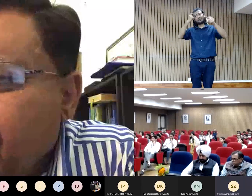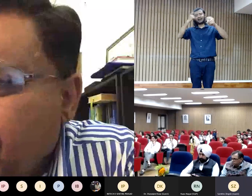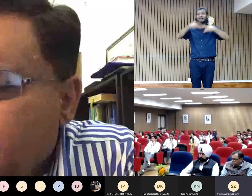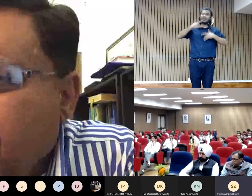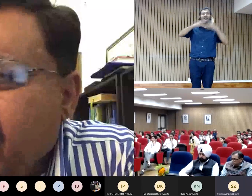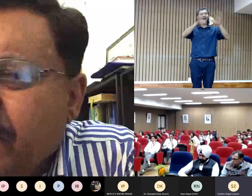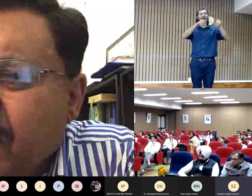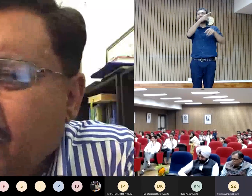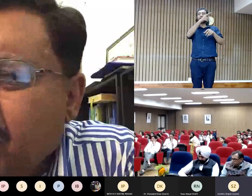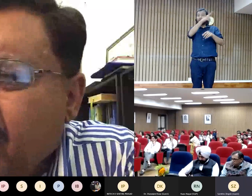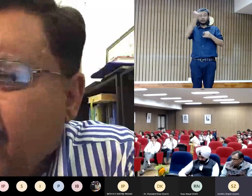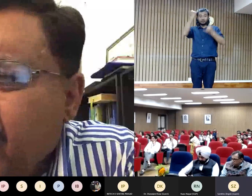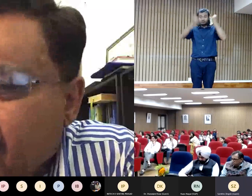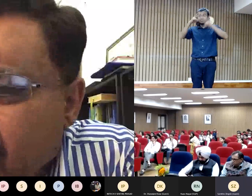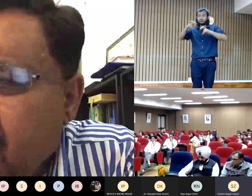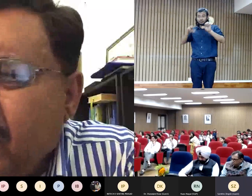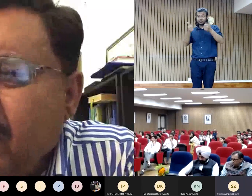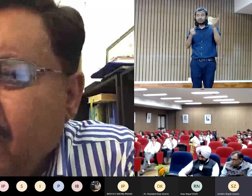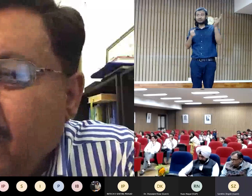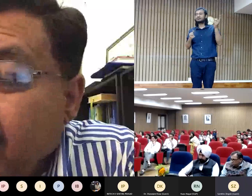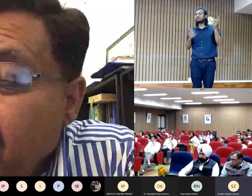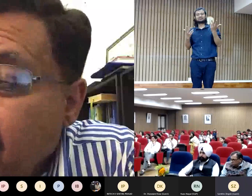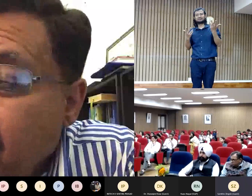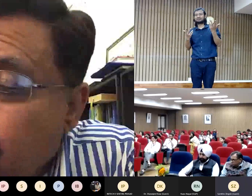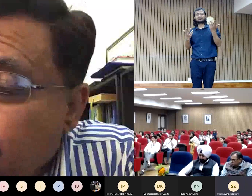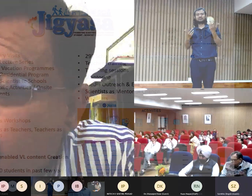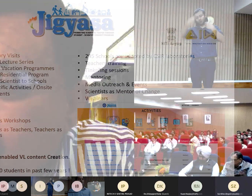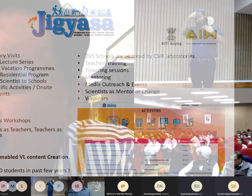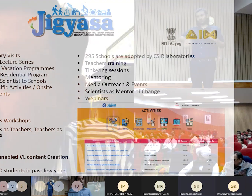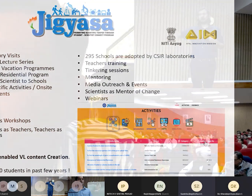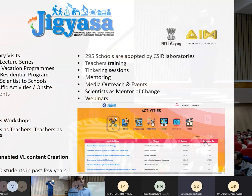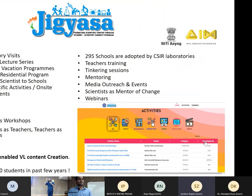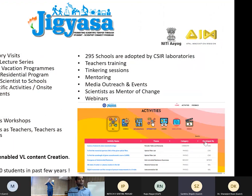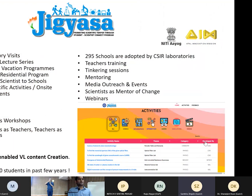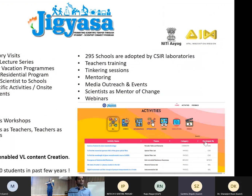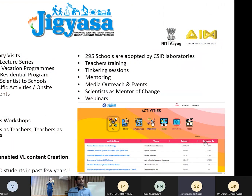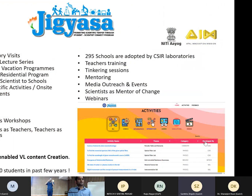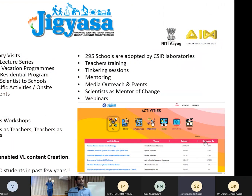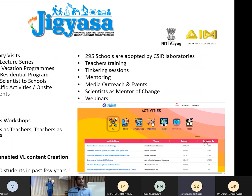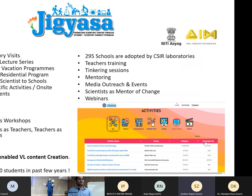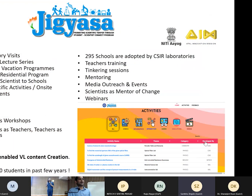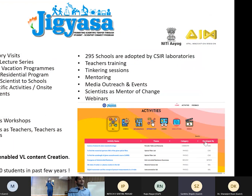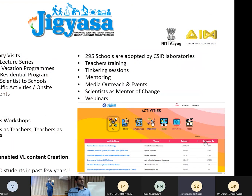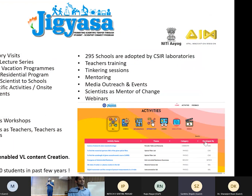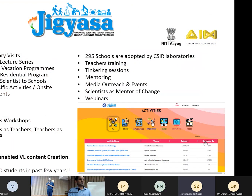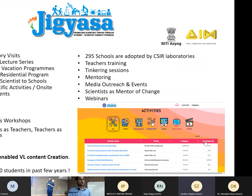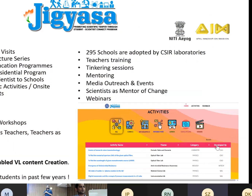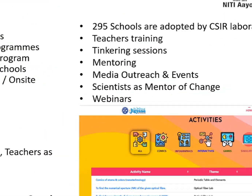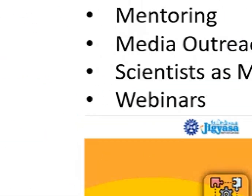between deaf and hearing people he expressed his happiness with the growing canvas of jigyasa mission